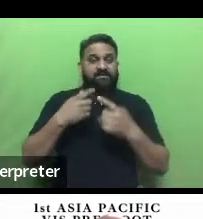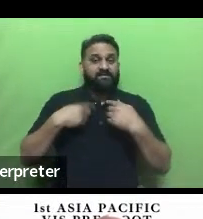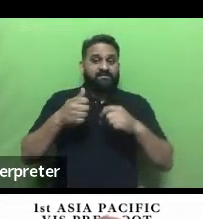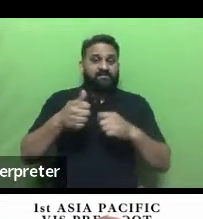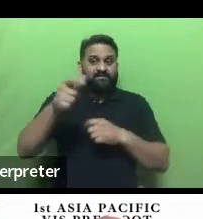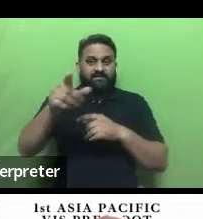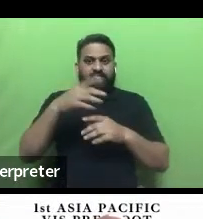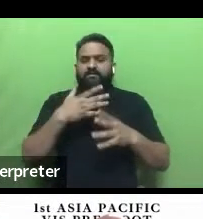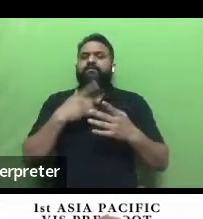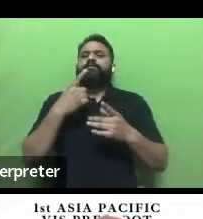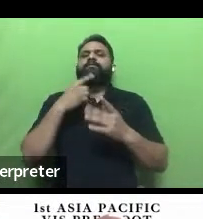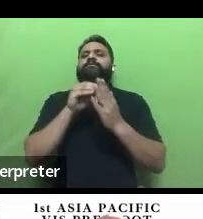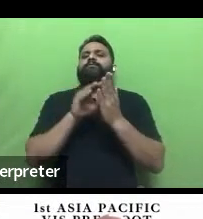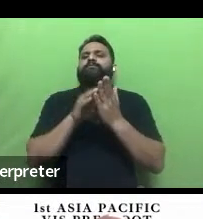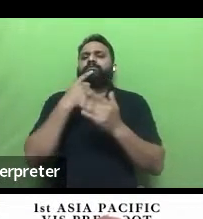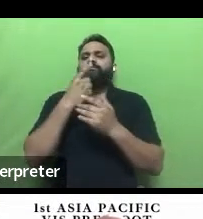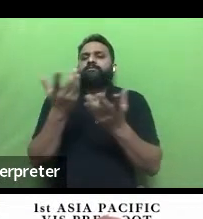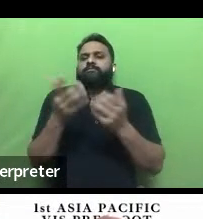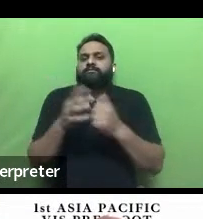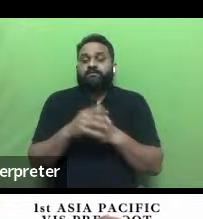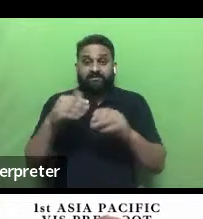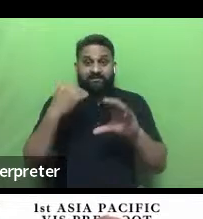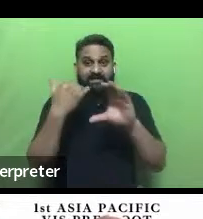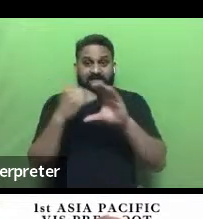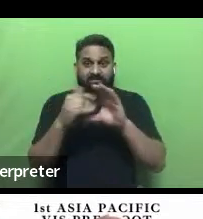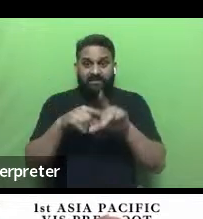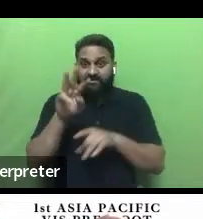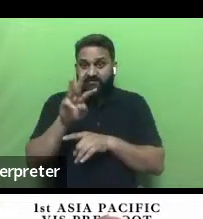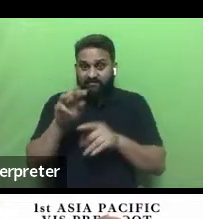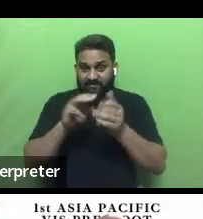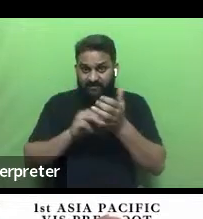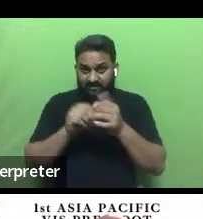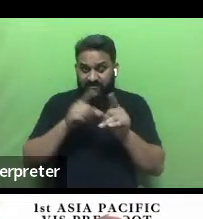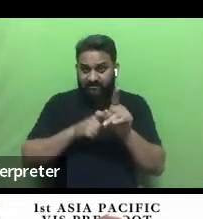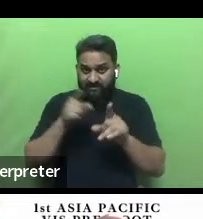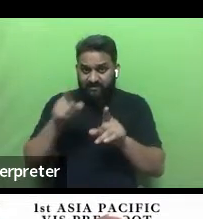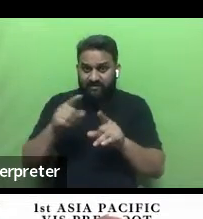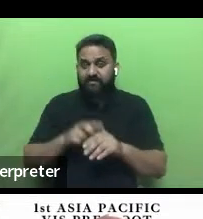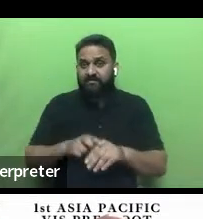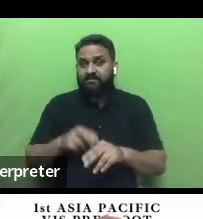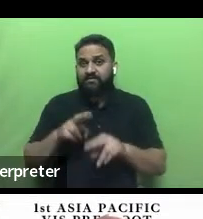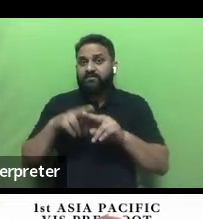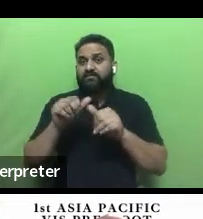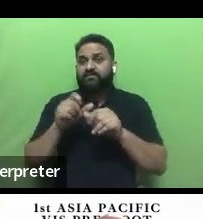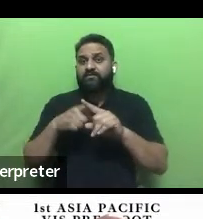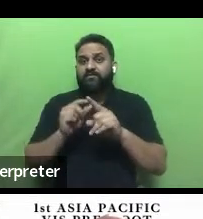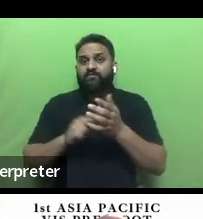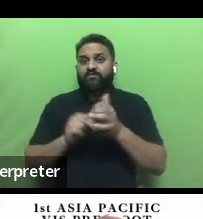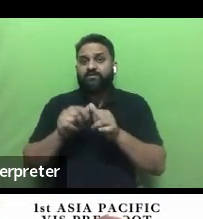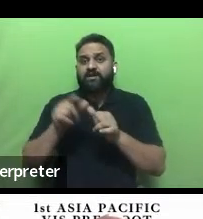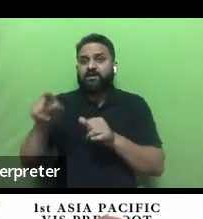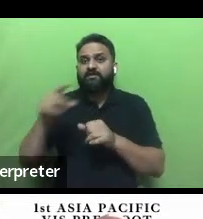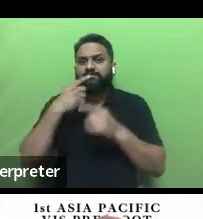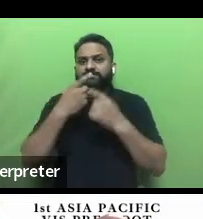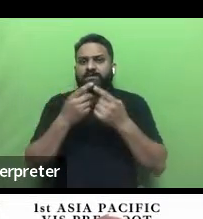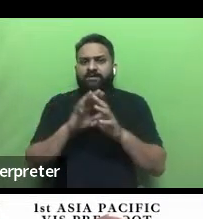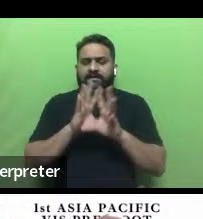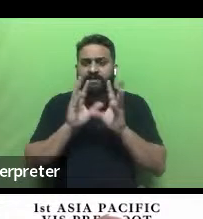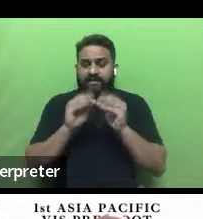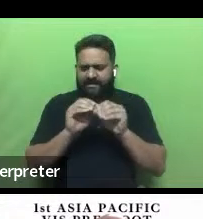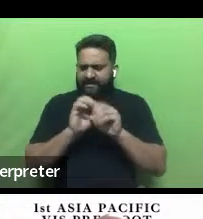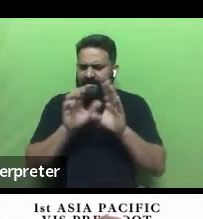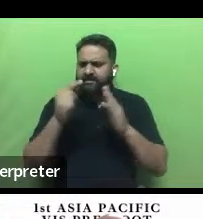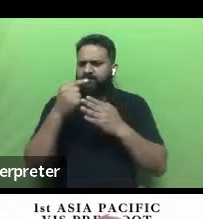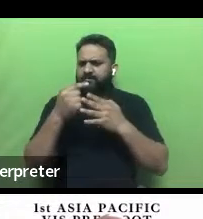must be noted that in the email of 3rd May, Ms. Faulkner had merely sought clarification on the number